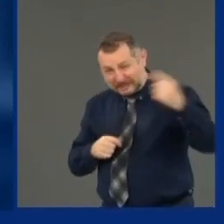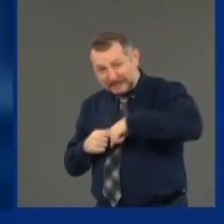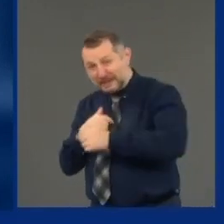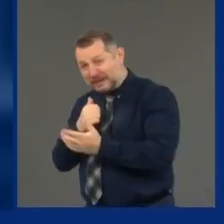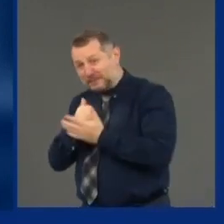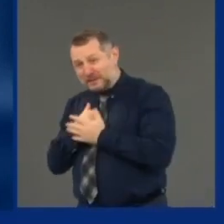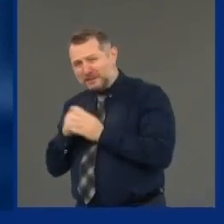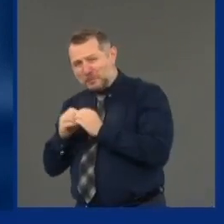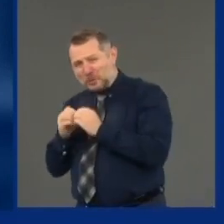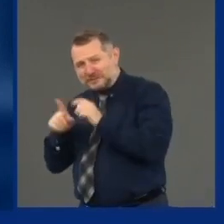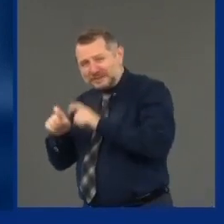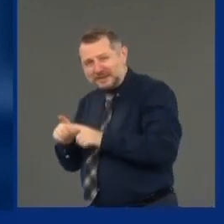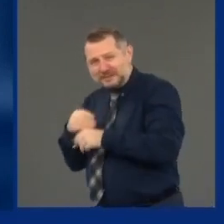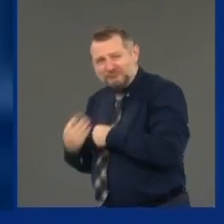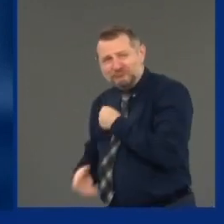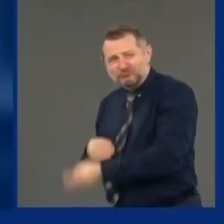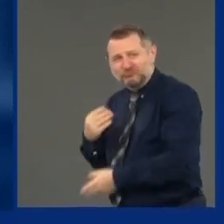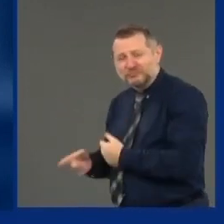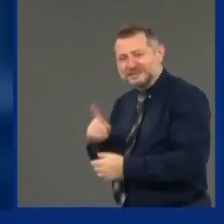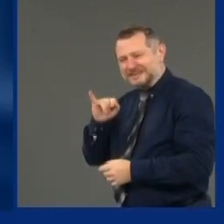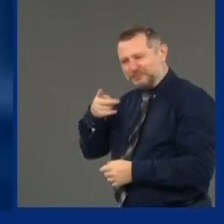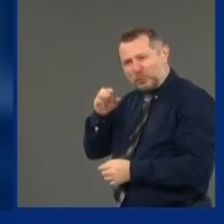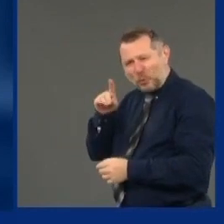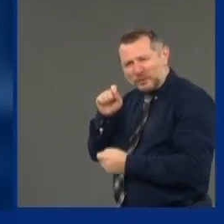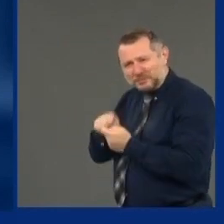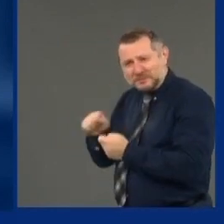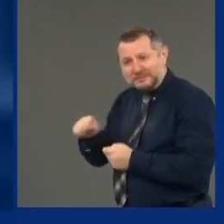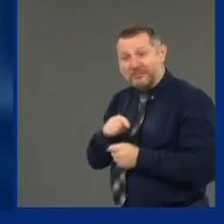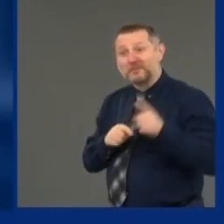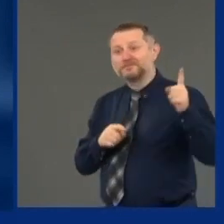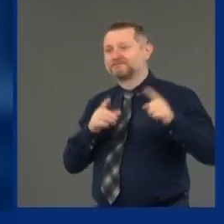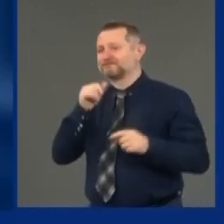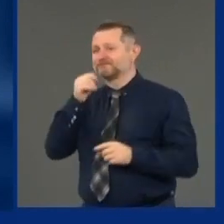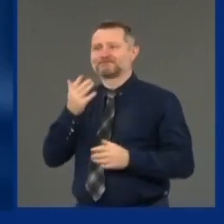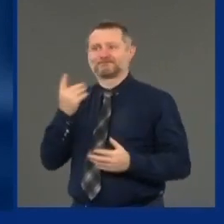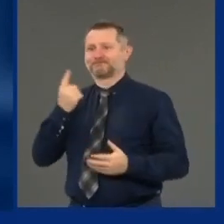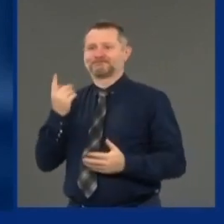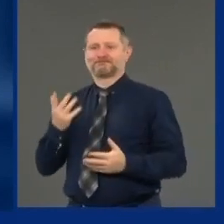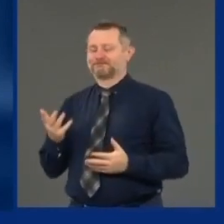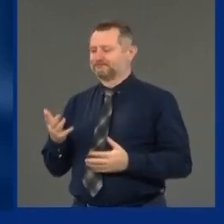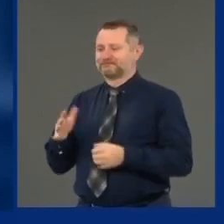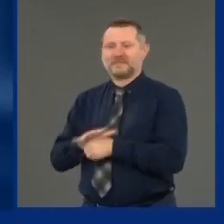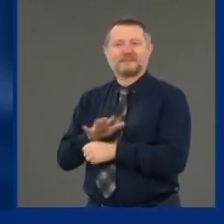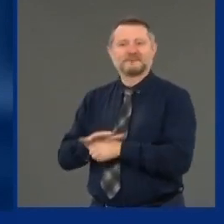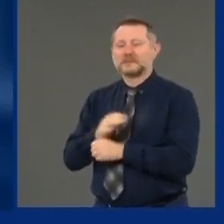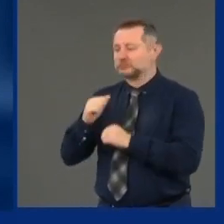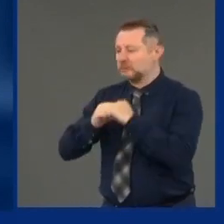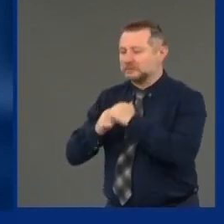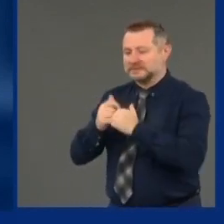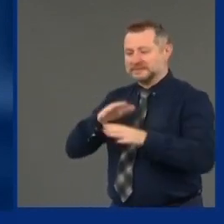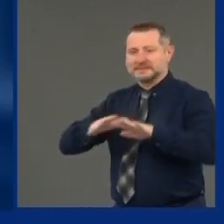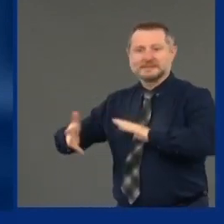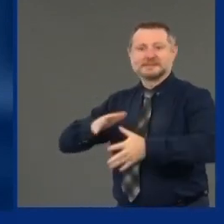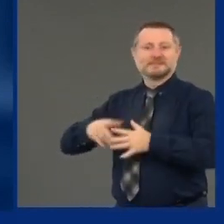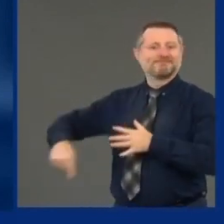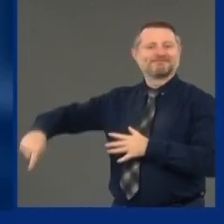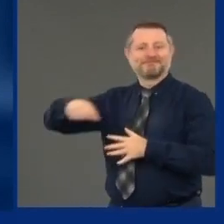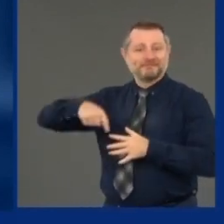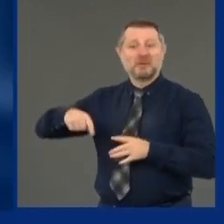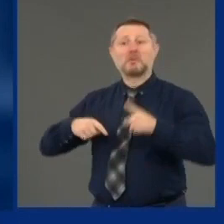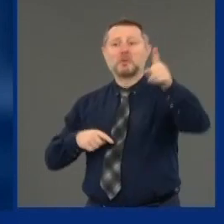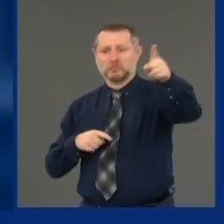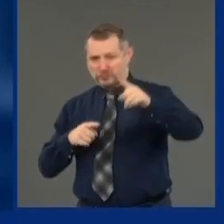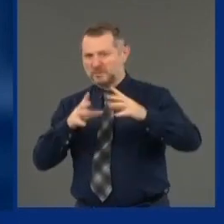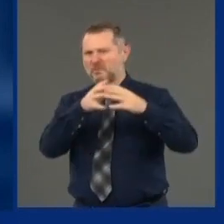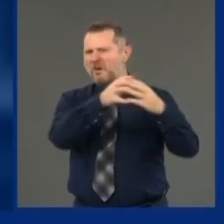into those areas because we don't have a lot of infrastructure there. And his group came in, they mobilized,